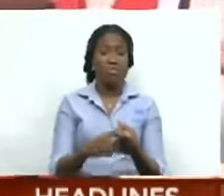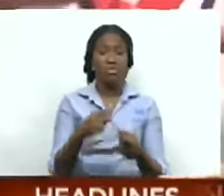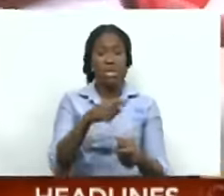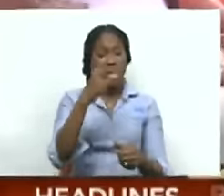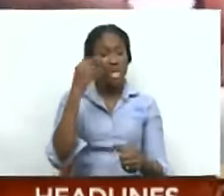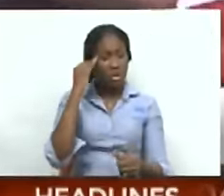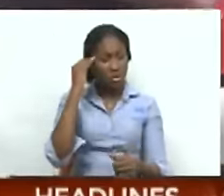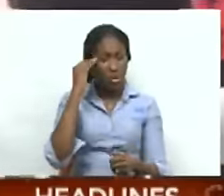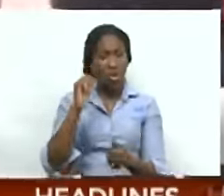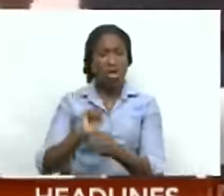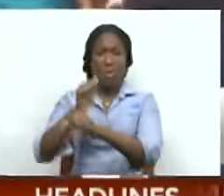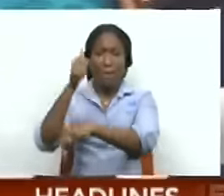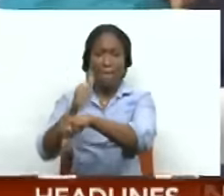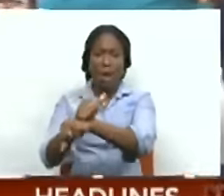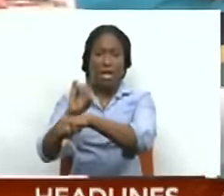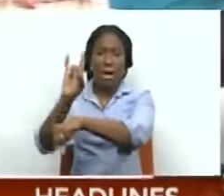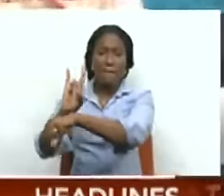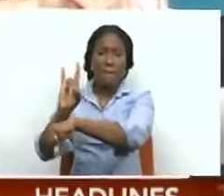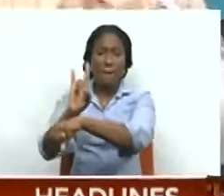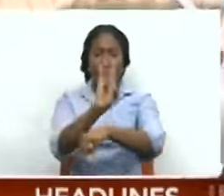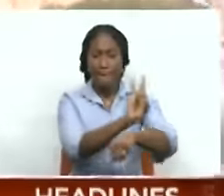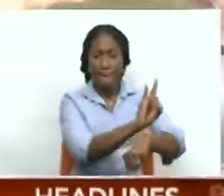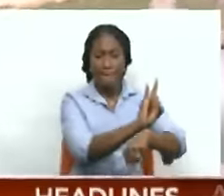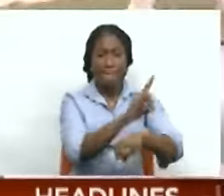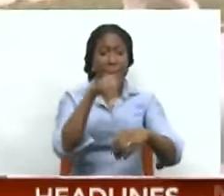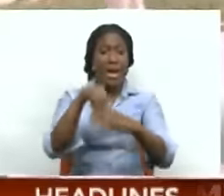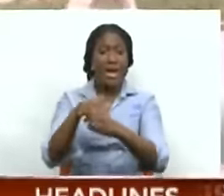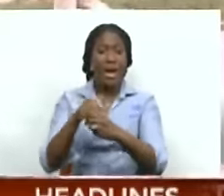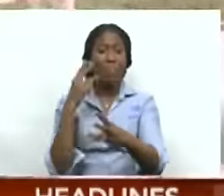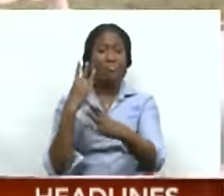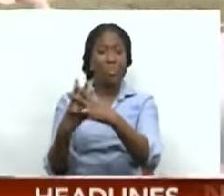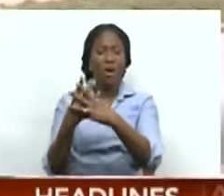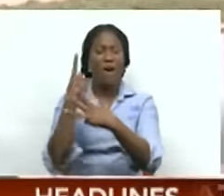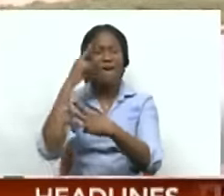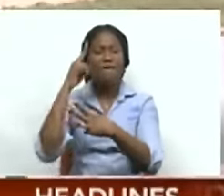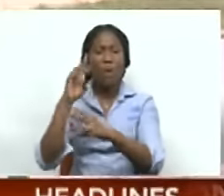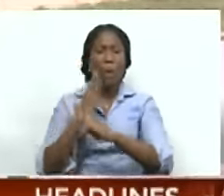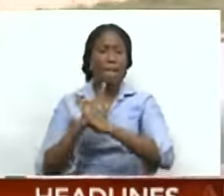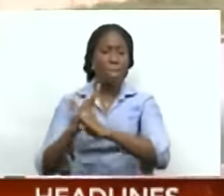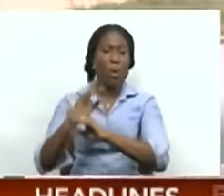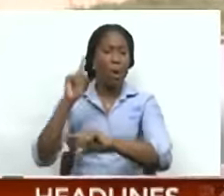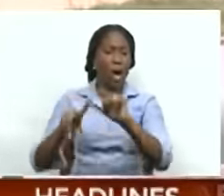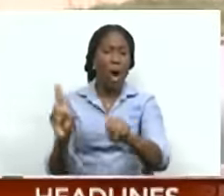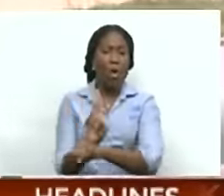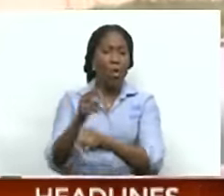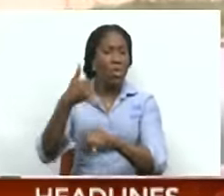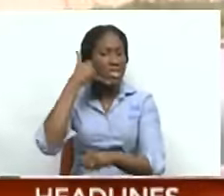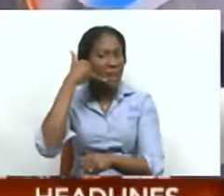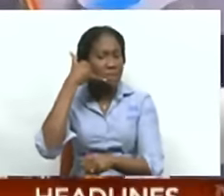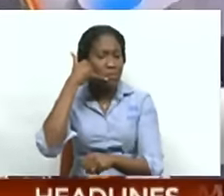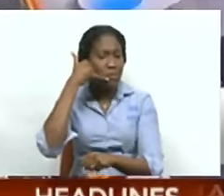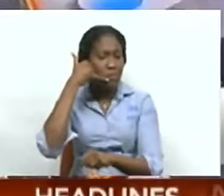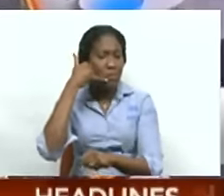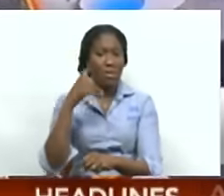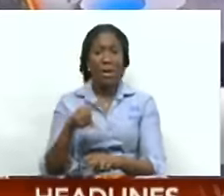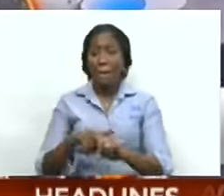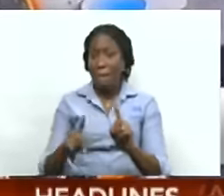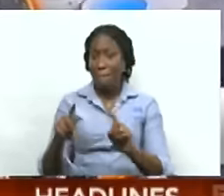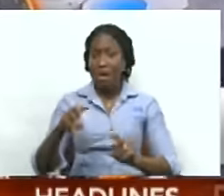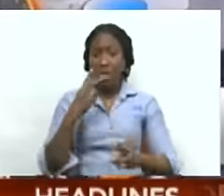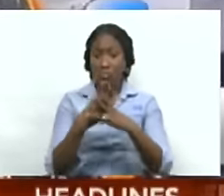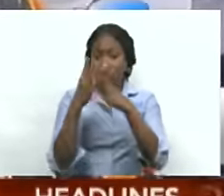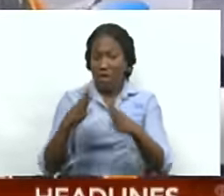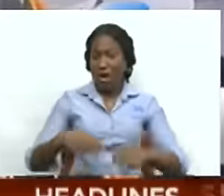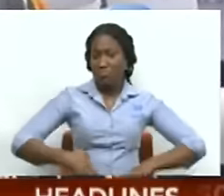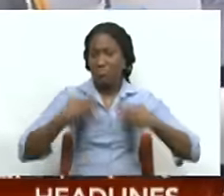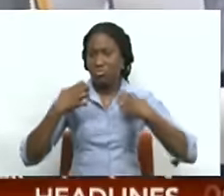officers' lives have been under threat. He blames National Security Minister Fitzgerald Hines for not implementing the right policies, and he wants